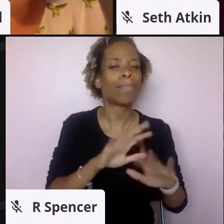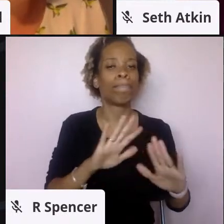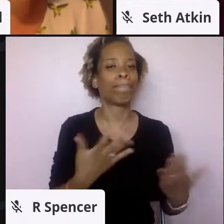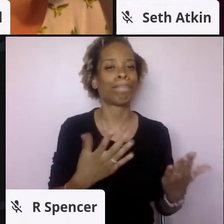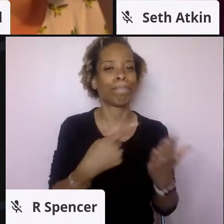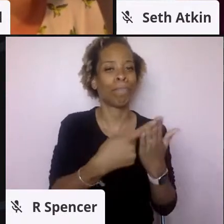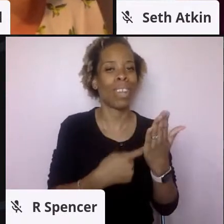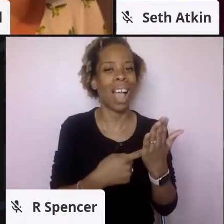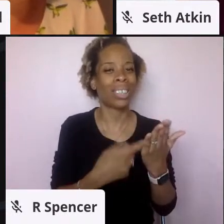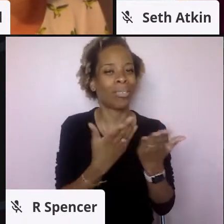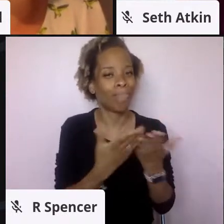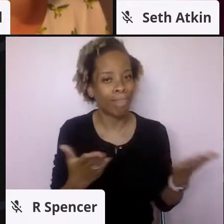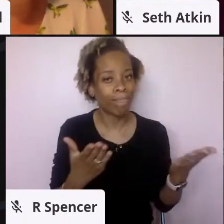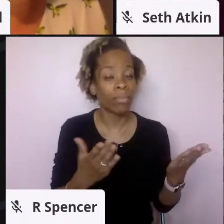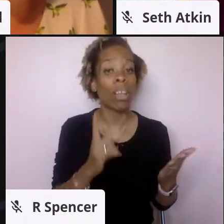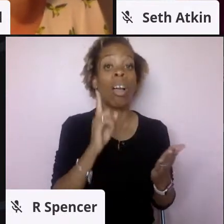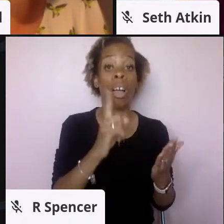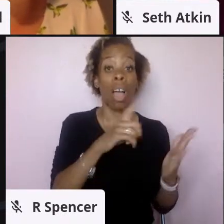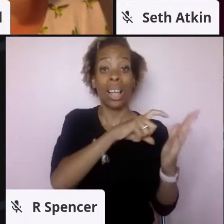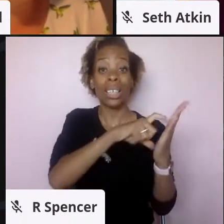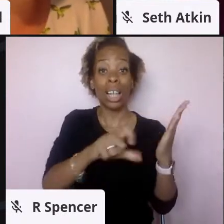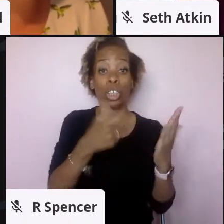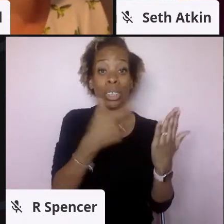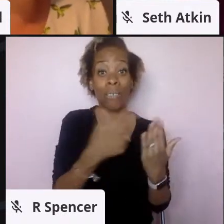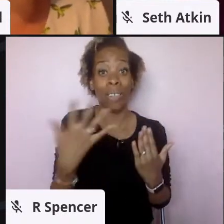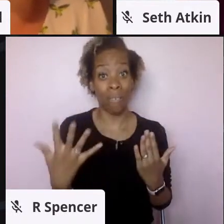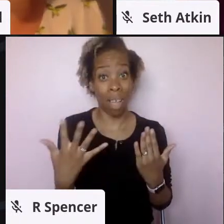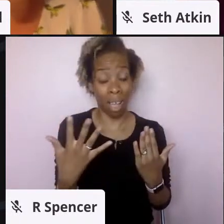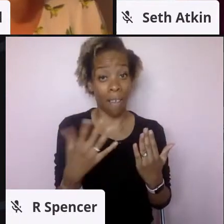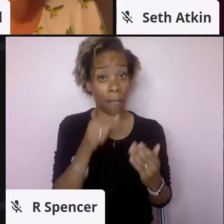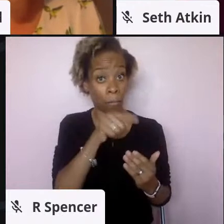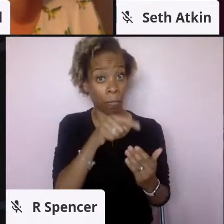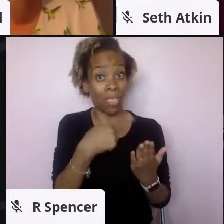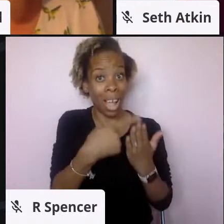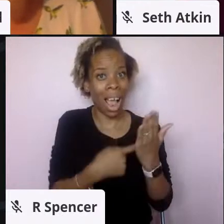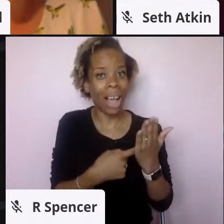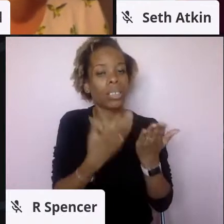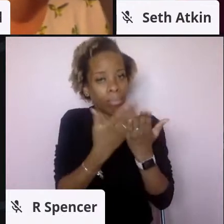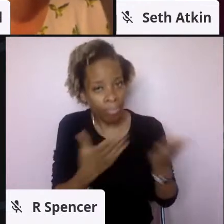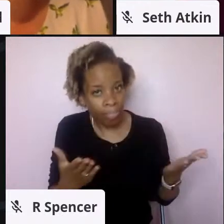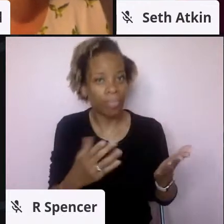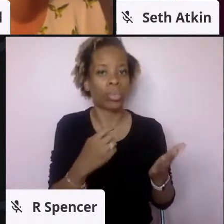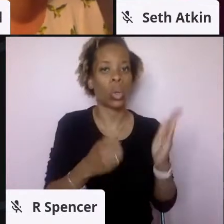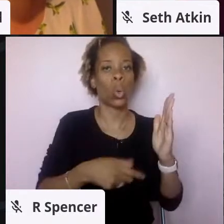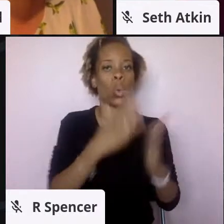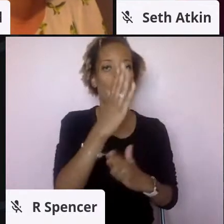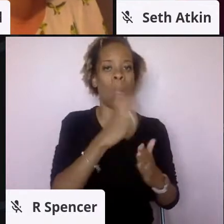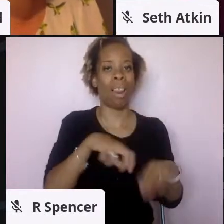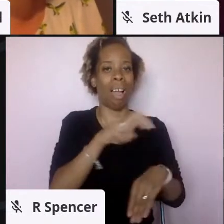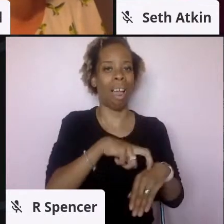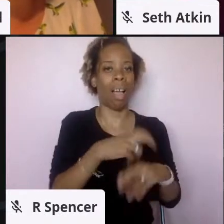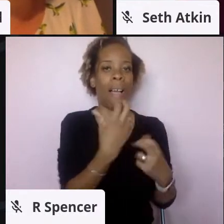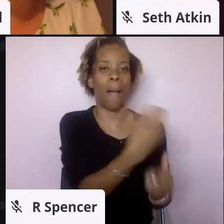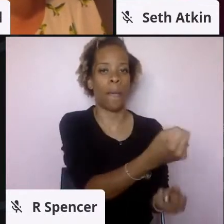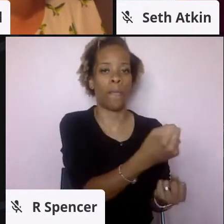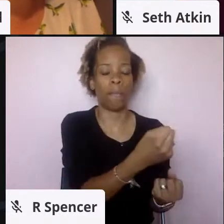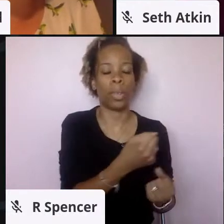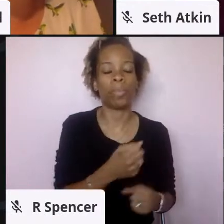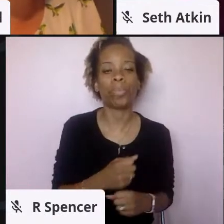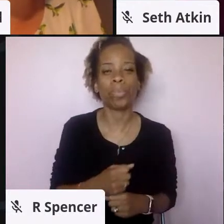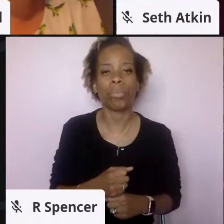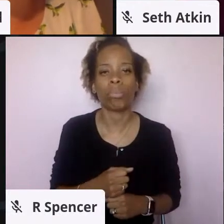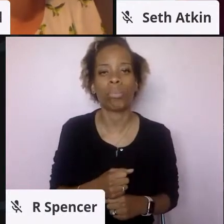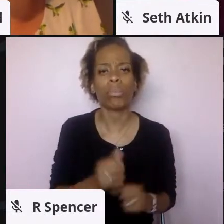Ireland Act does place similar responsibilities for institutions in Northern Ireland. And the equality duty